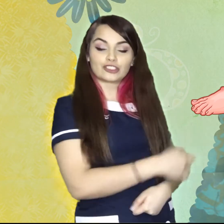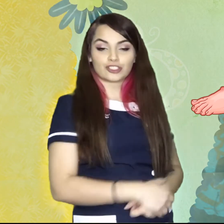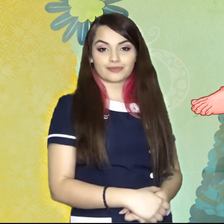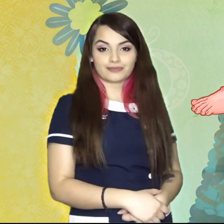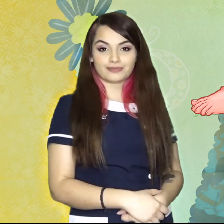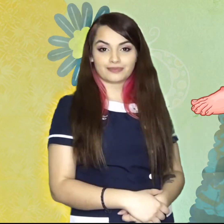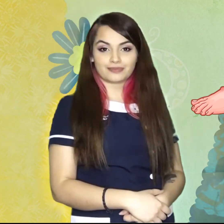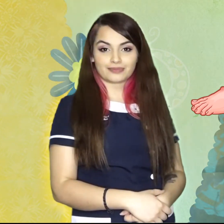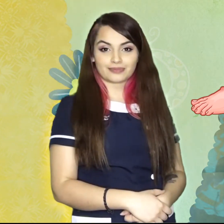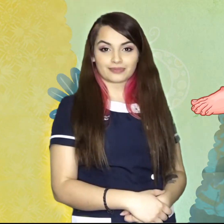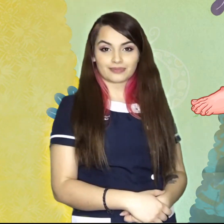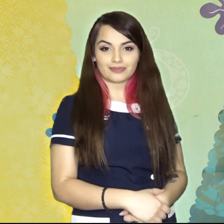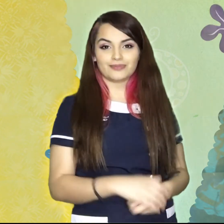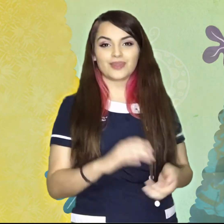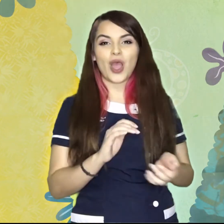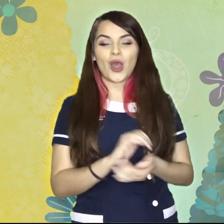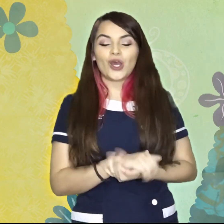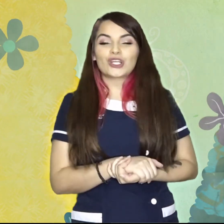Foot.